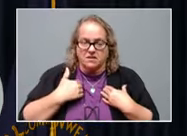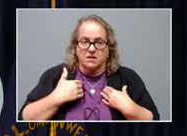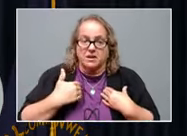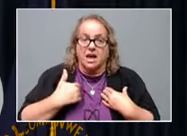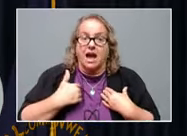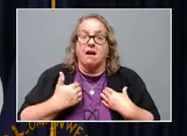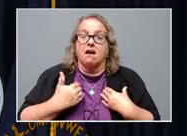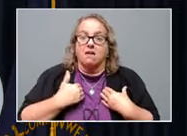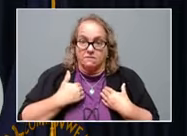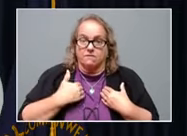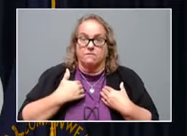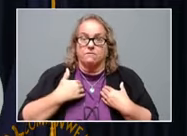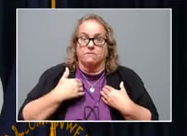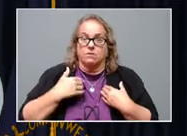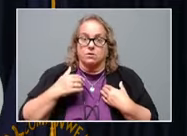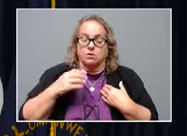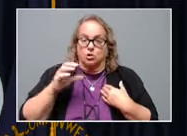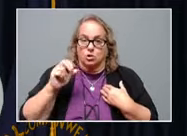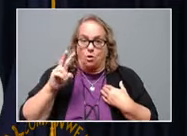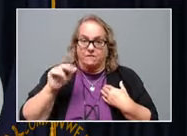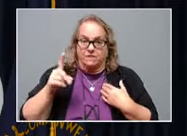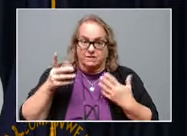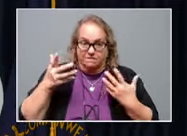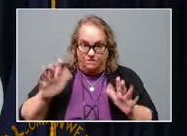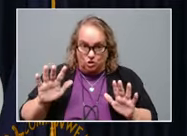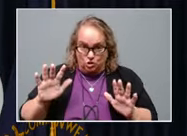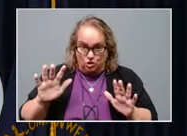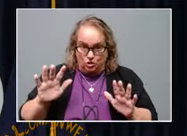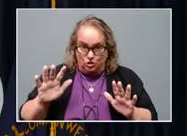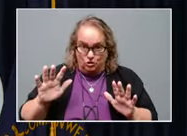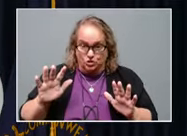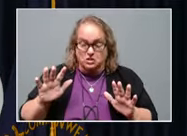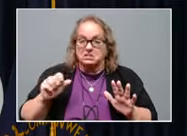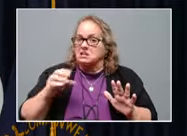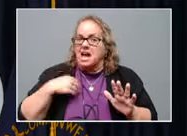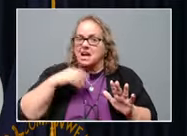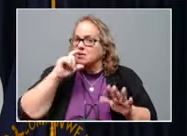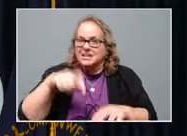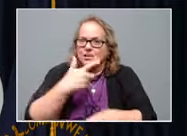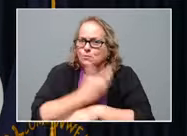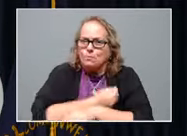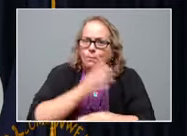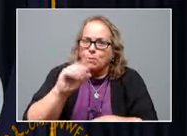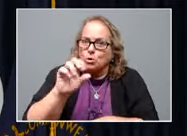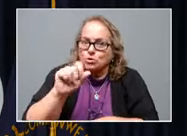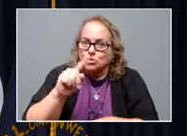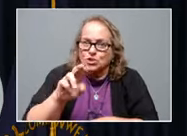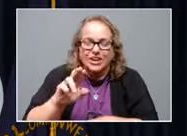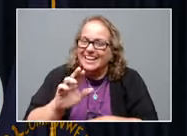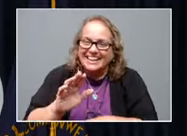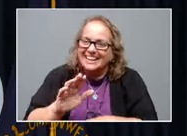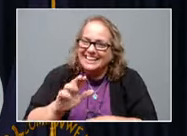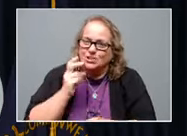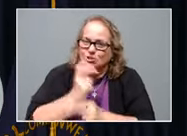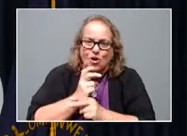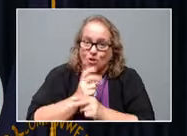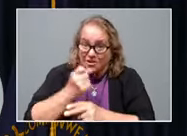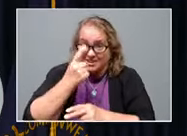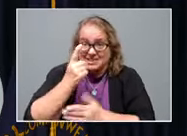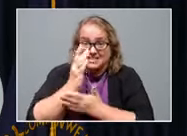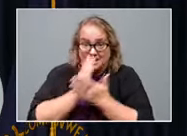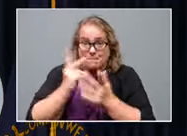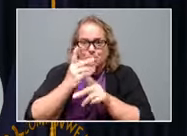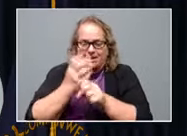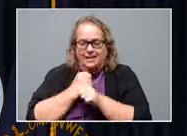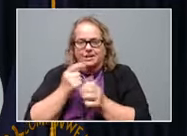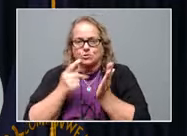But remember, some of them have gotten it twice. What we know is that the CDC did a study here in Kentucky,